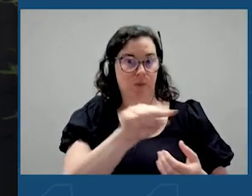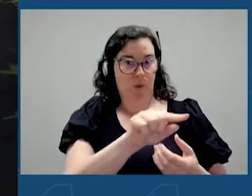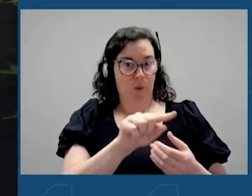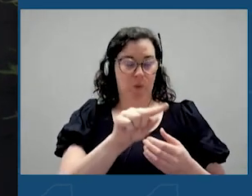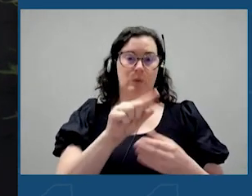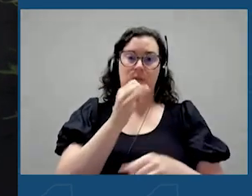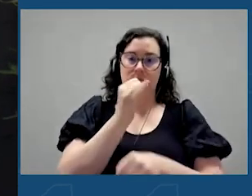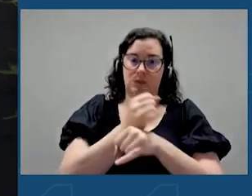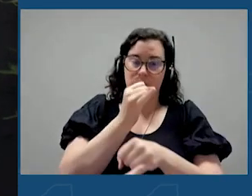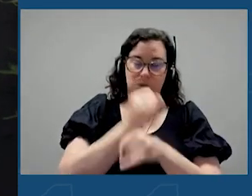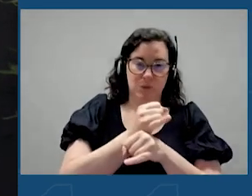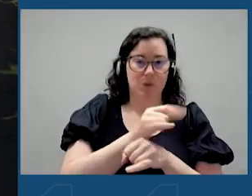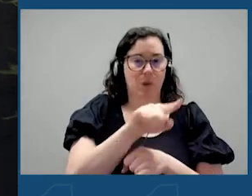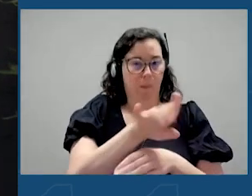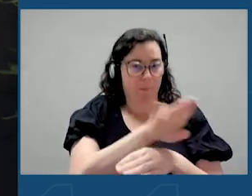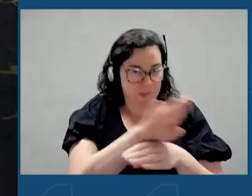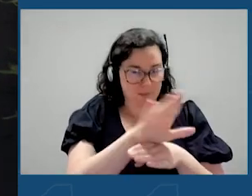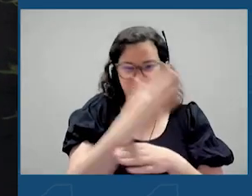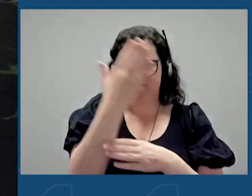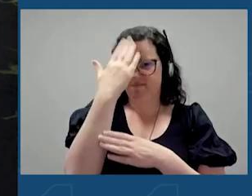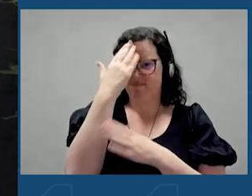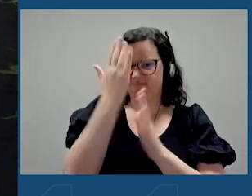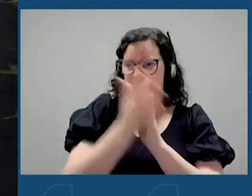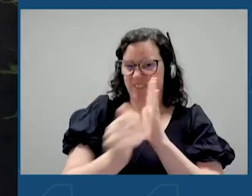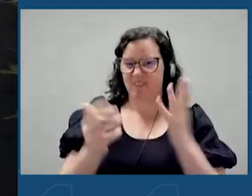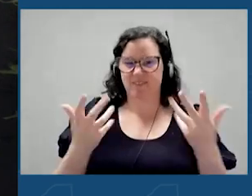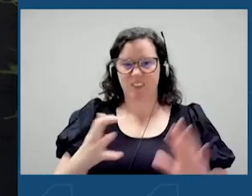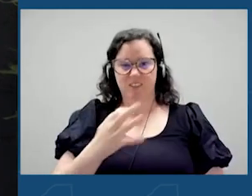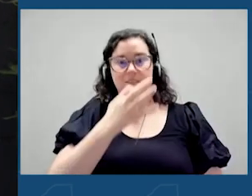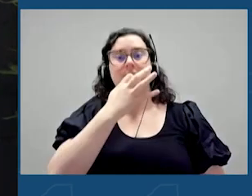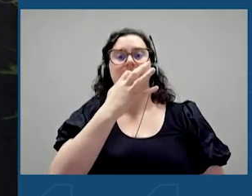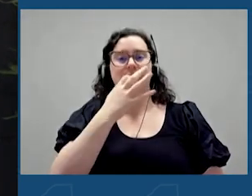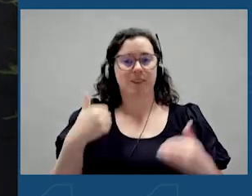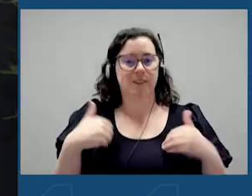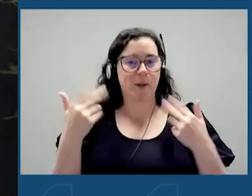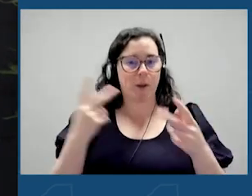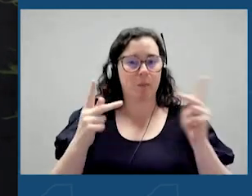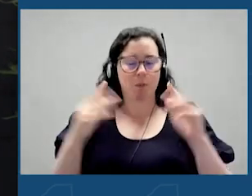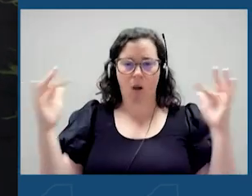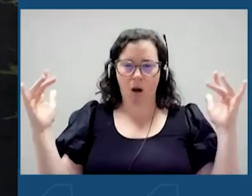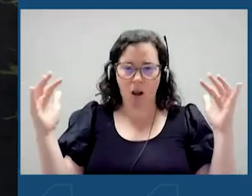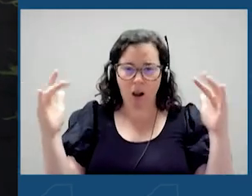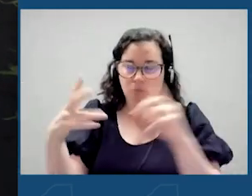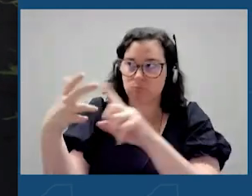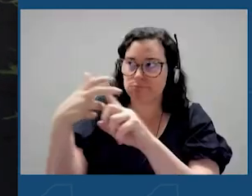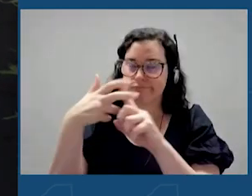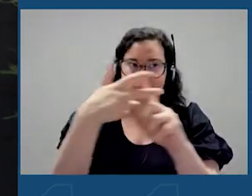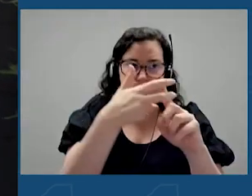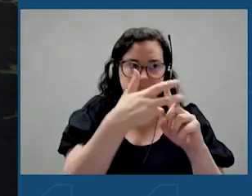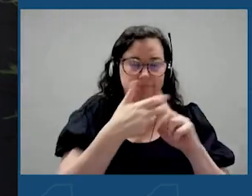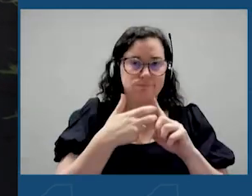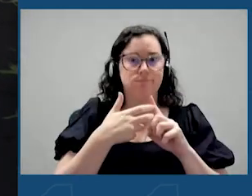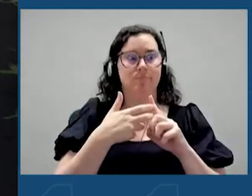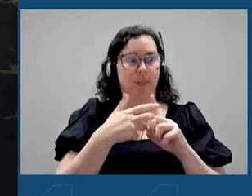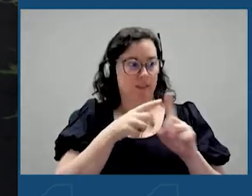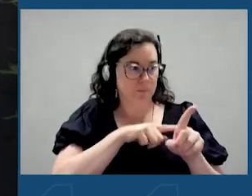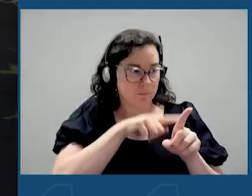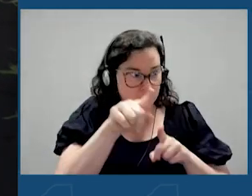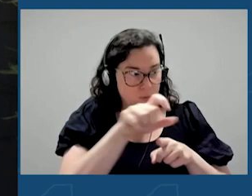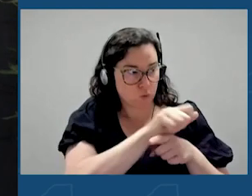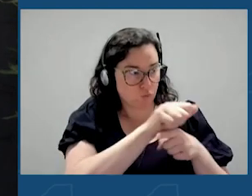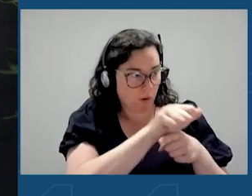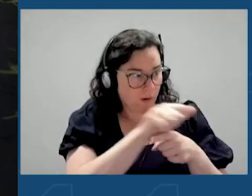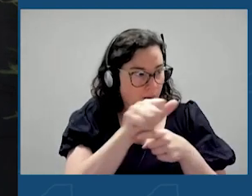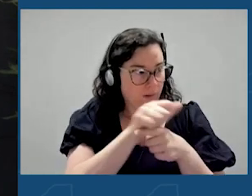institutions who know what they're doing, and bringing young people to those institutions and giving them specialized training so they can step into the